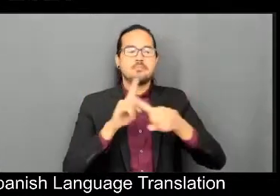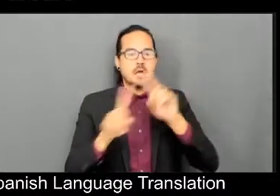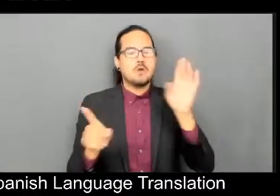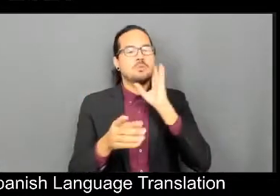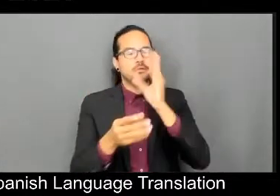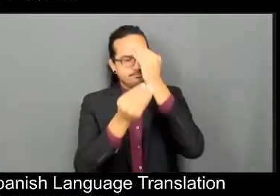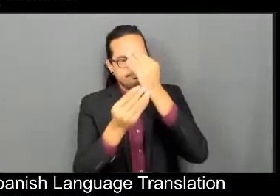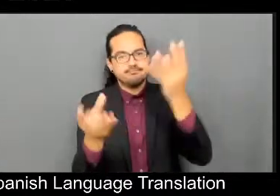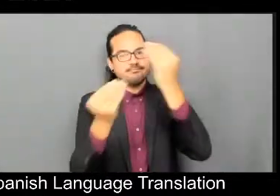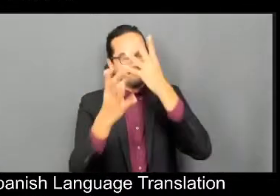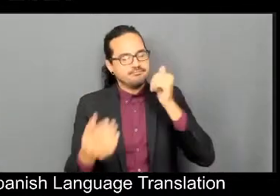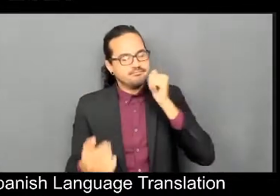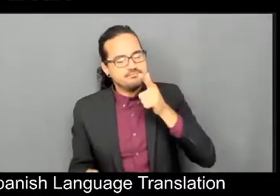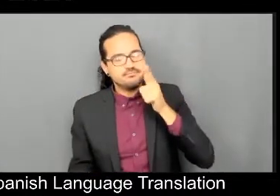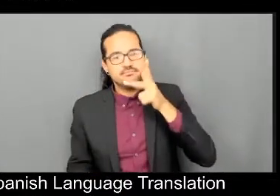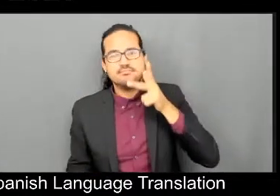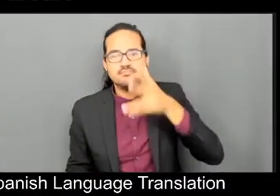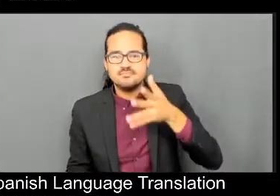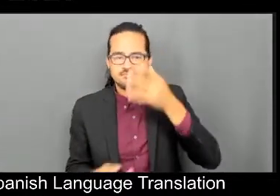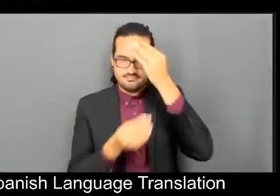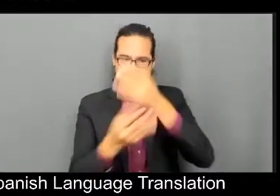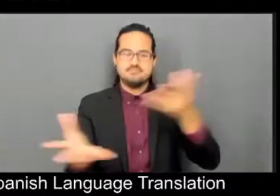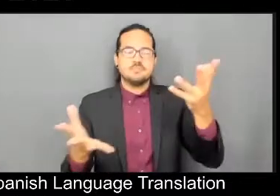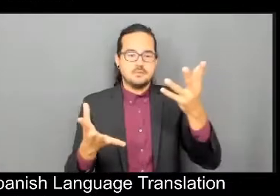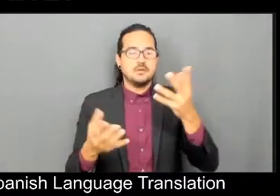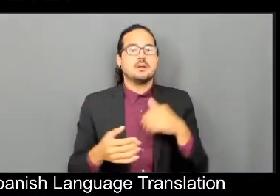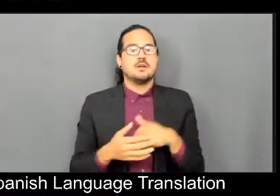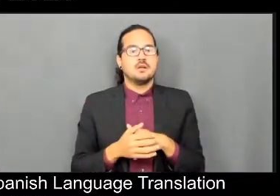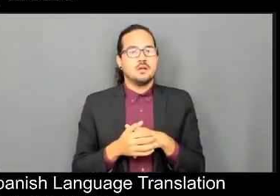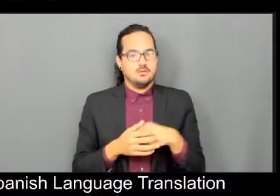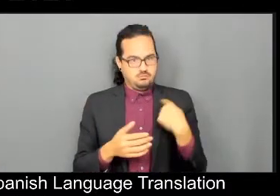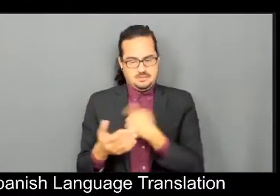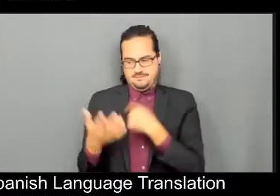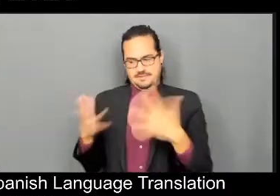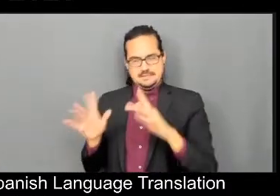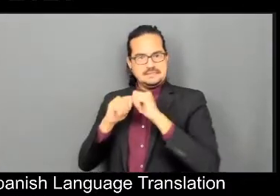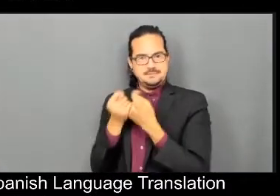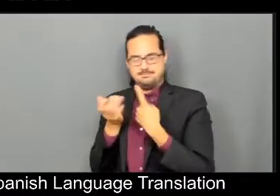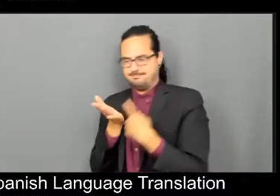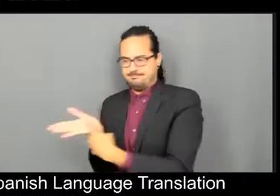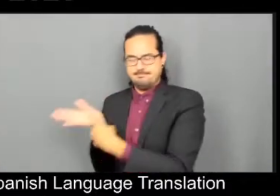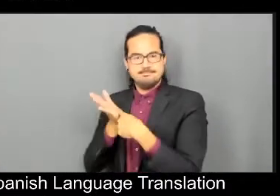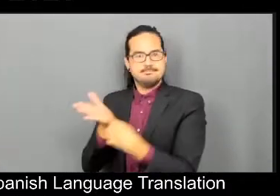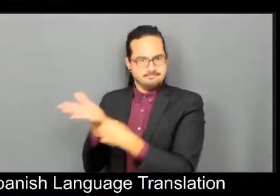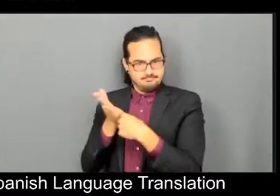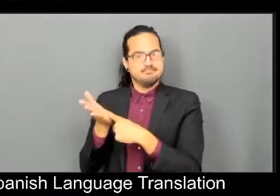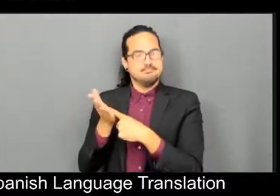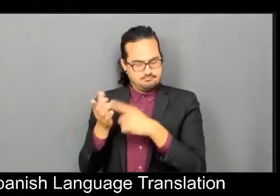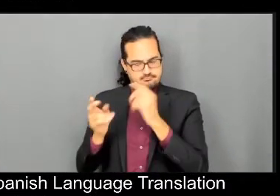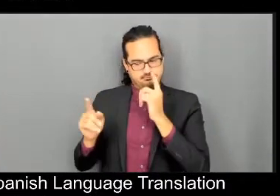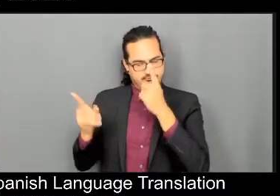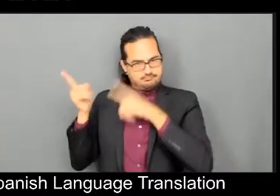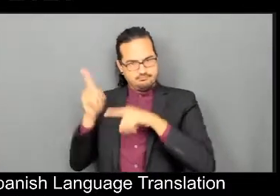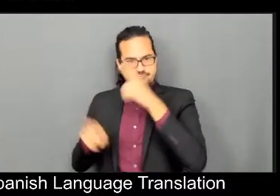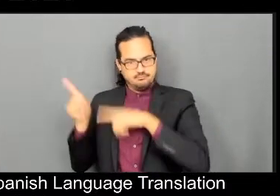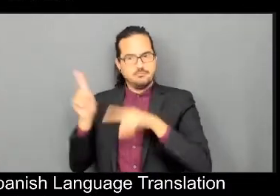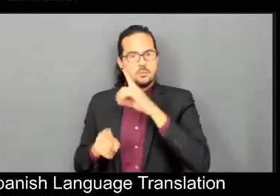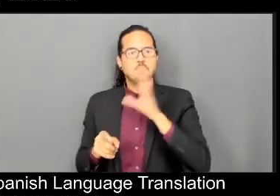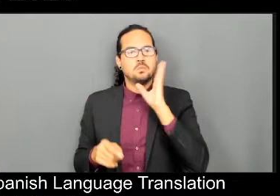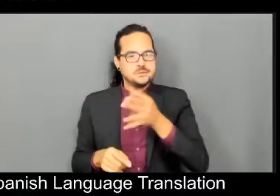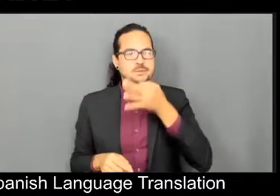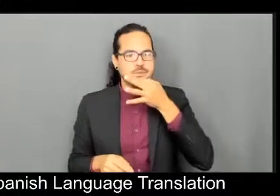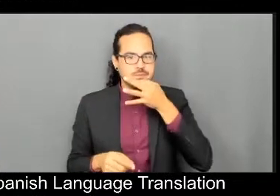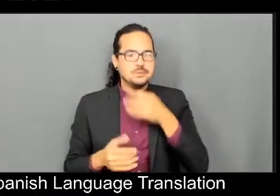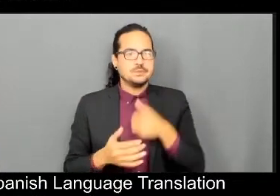but we want to assure you that we are having those discussions. There's been some questions about when the Silver Hills, Fox Drive, and